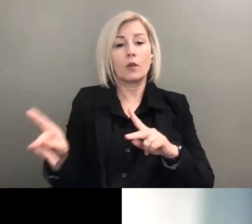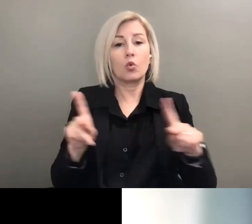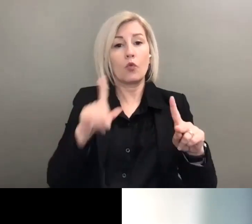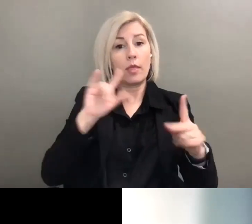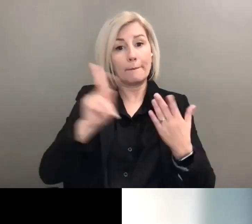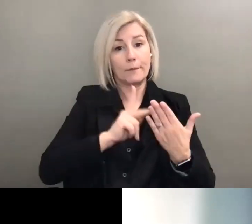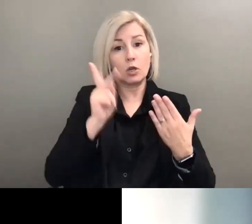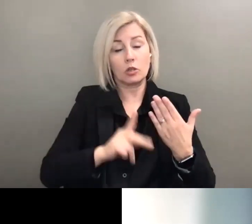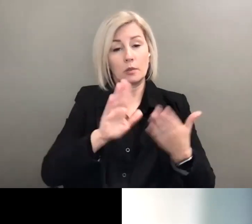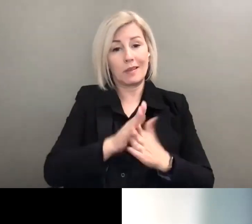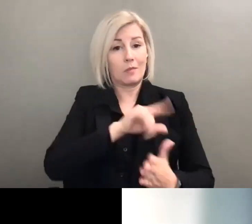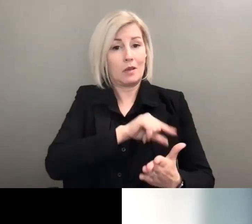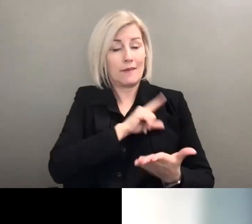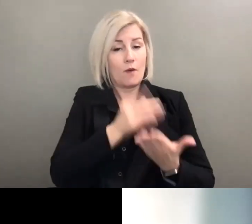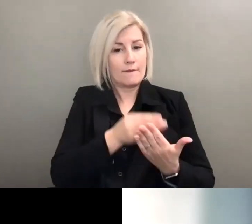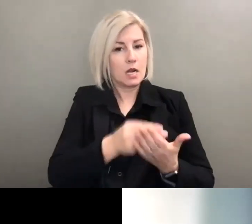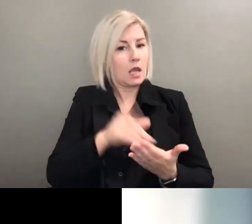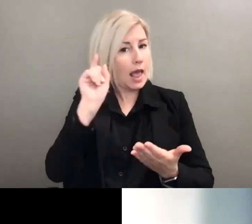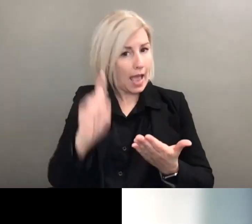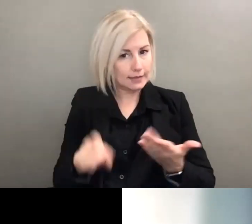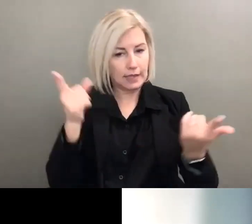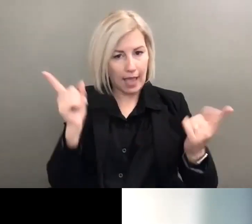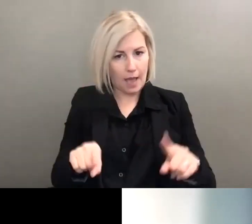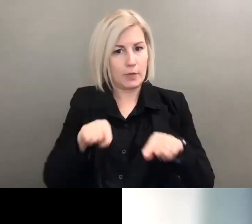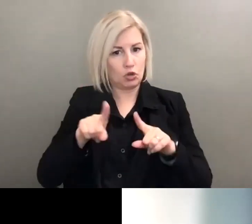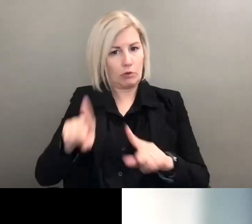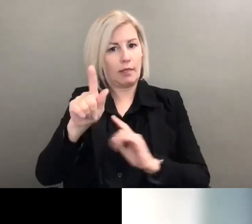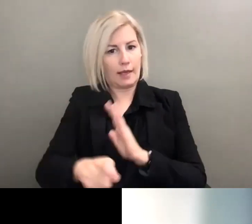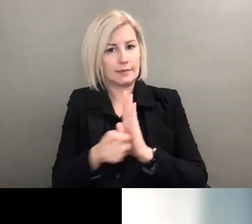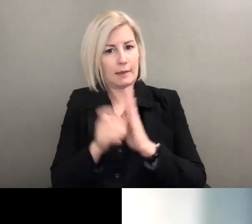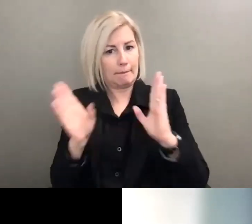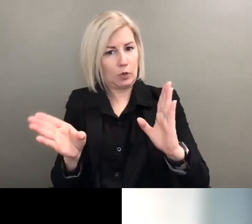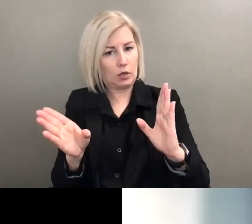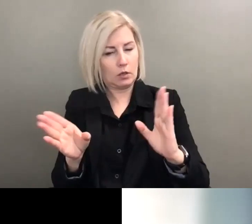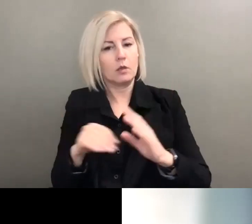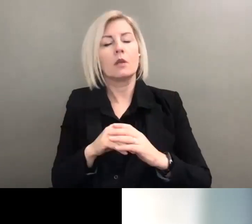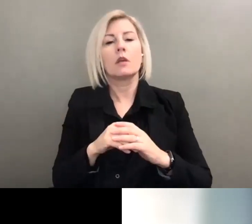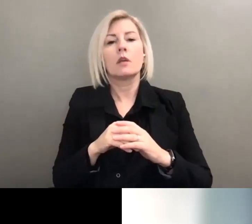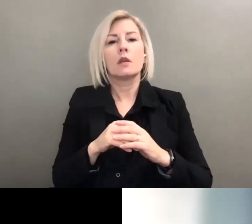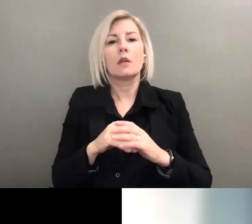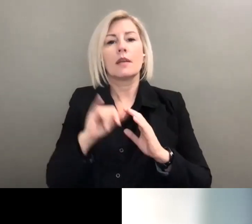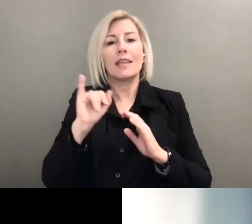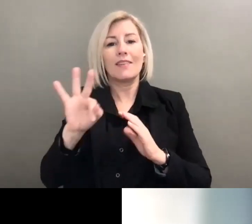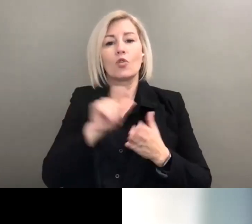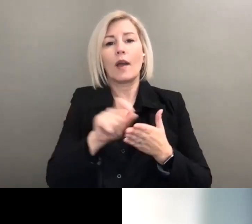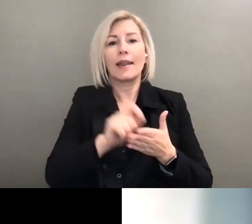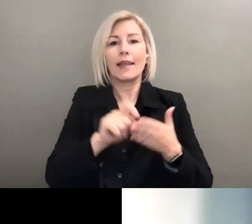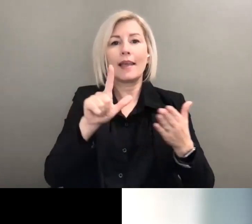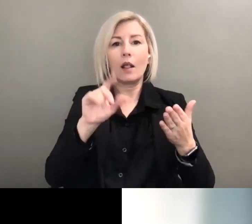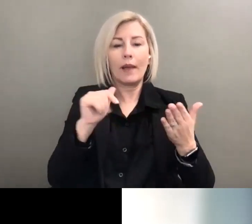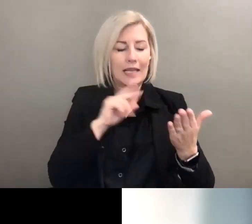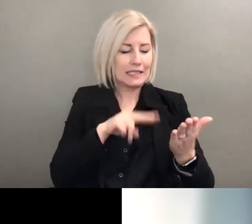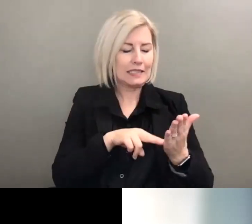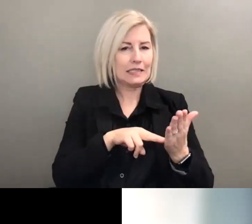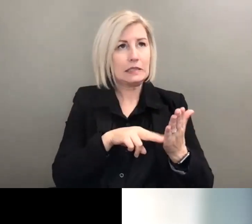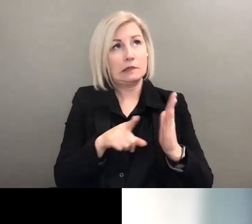to be eligible for funding, it has to take place during that time period. If you're writing your LOA and you're like,